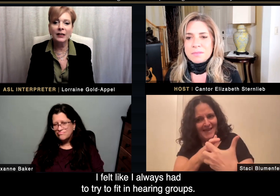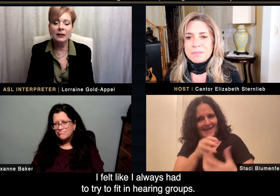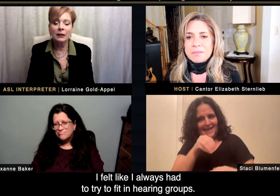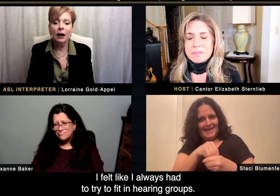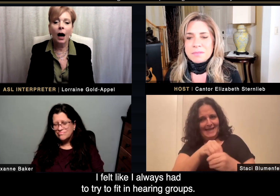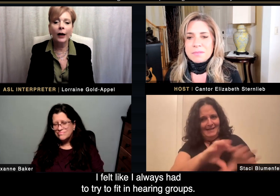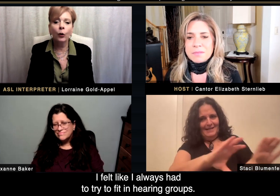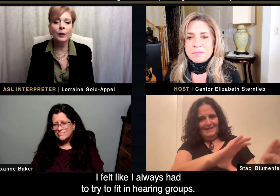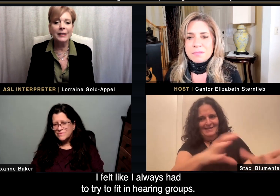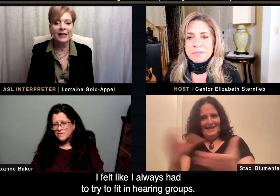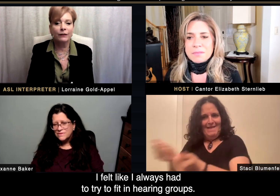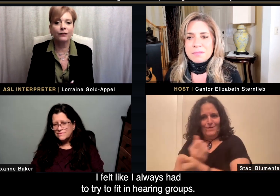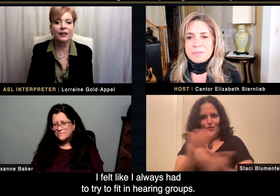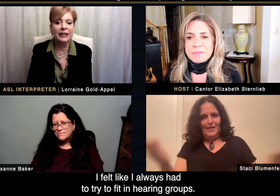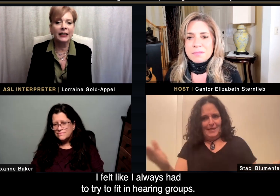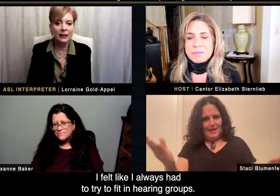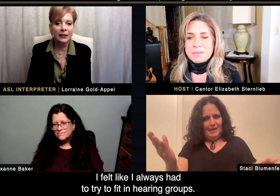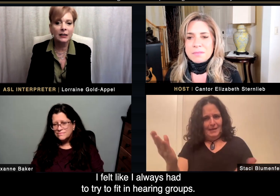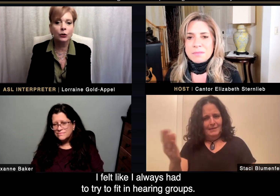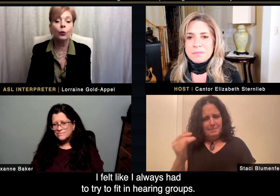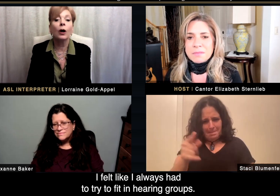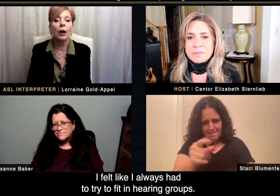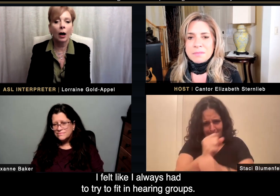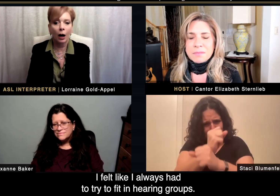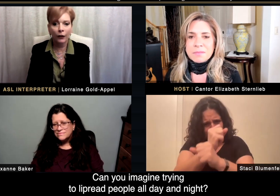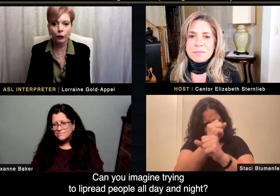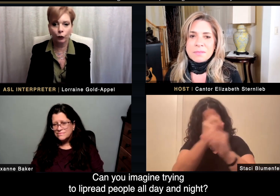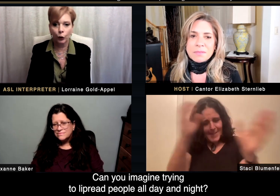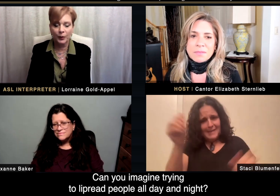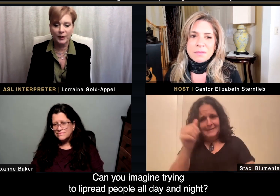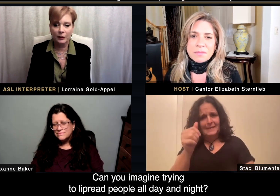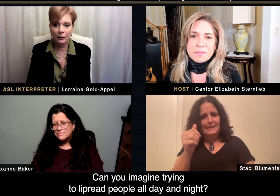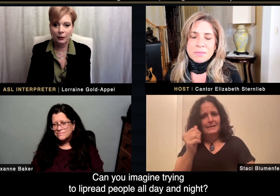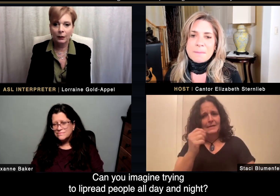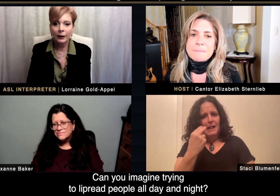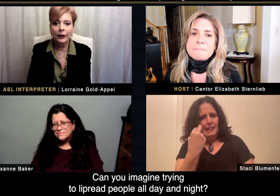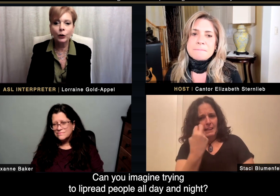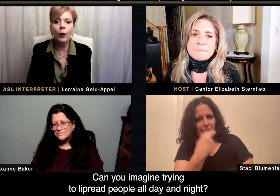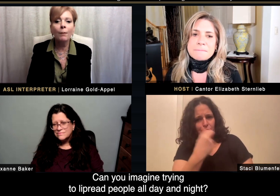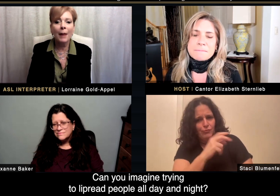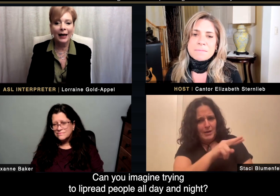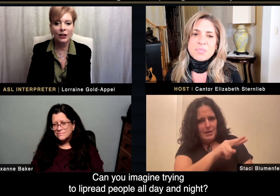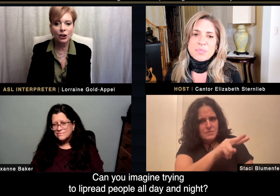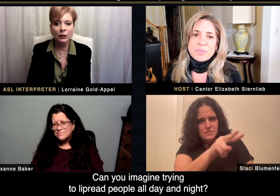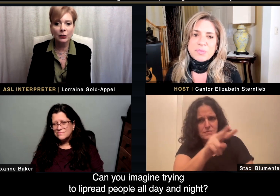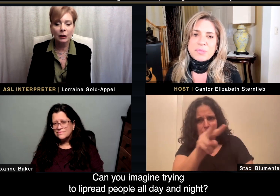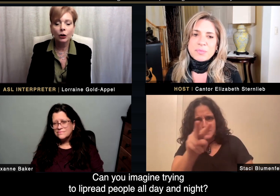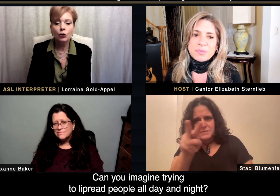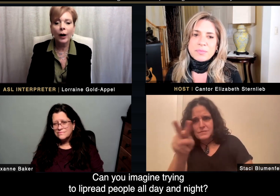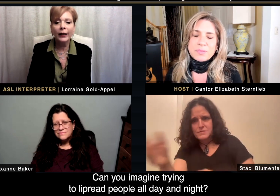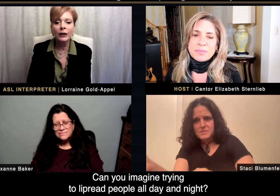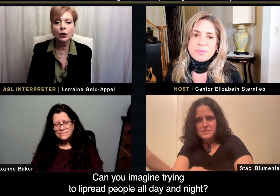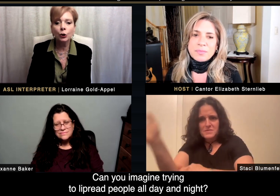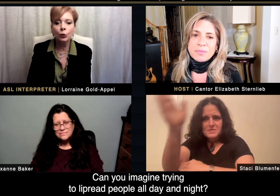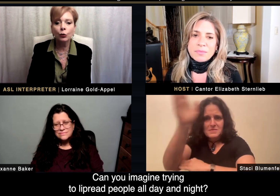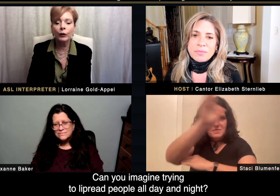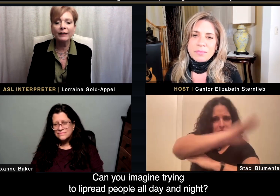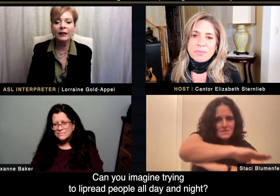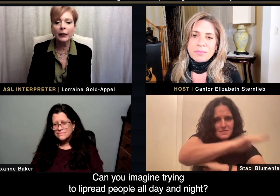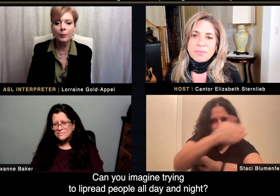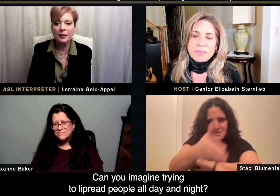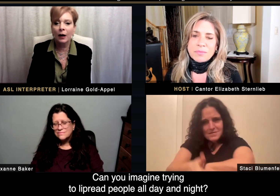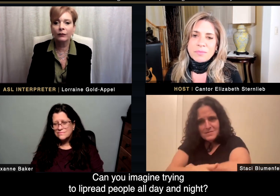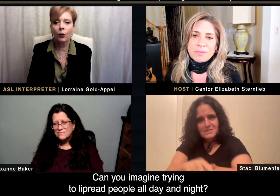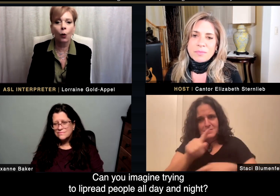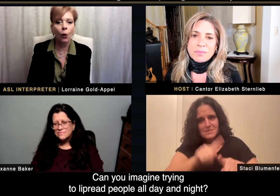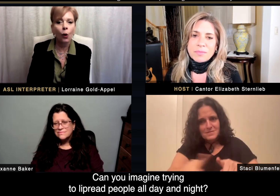I felt I always had to fit into other groups. Can you imagine trying to read